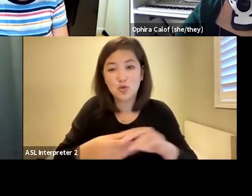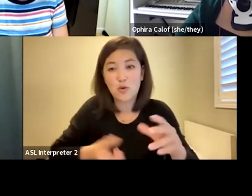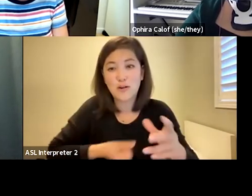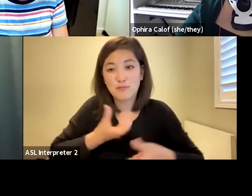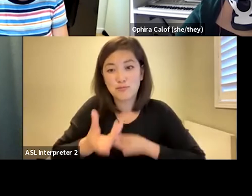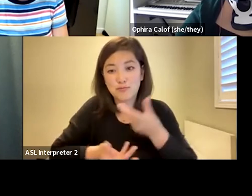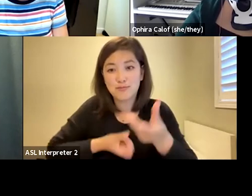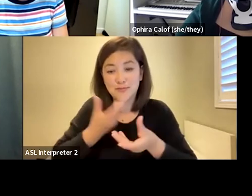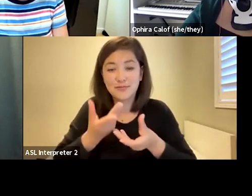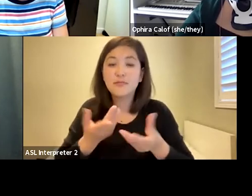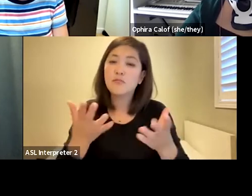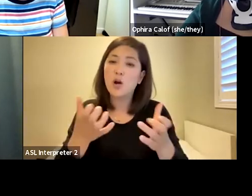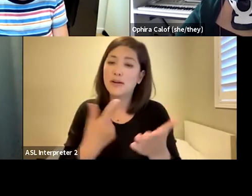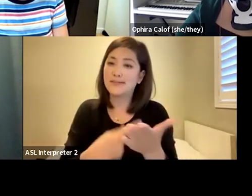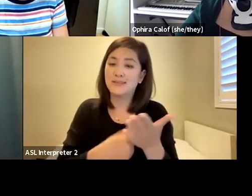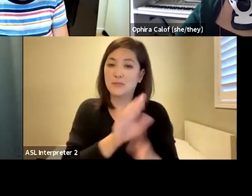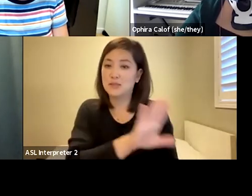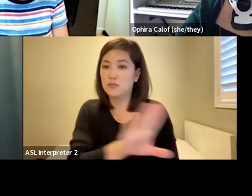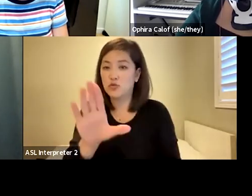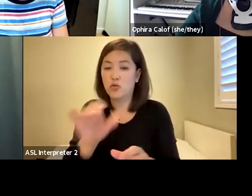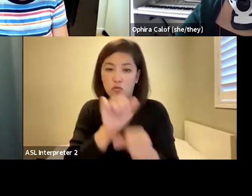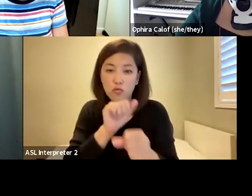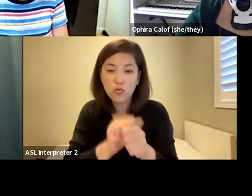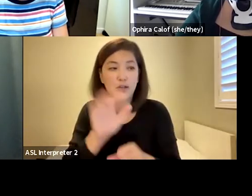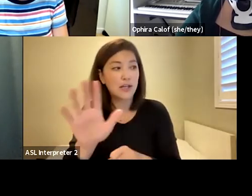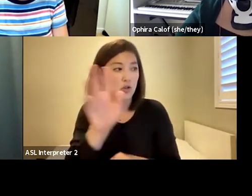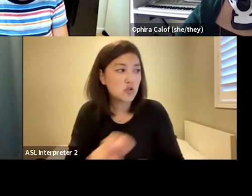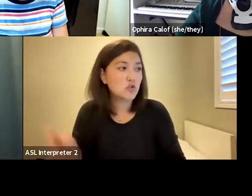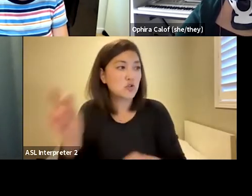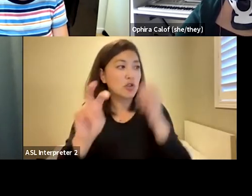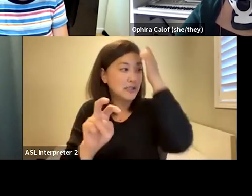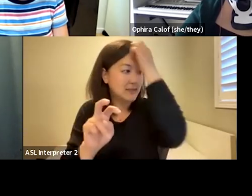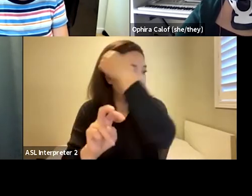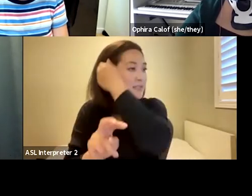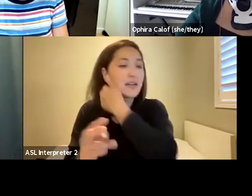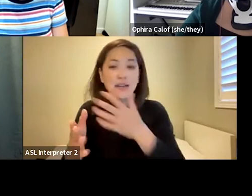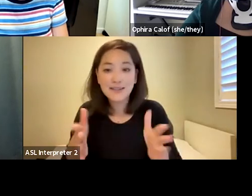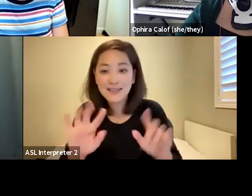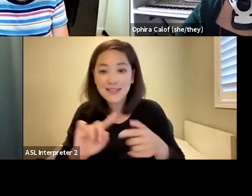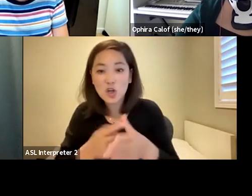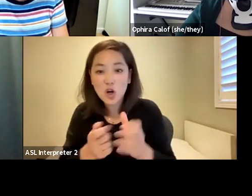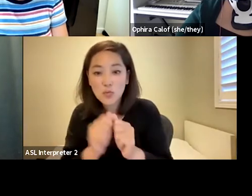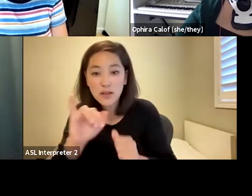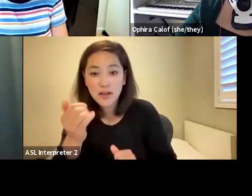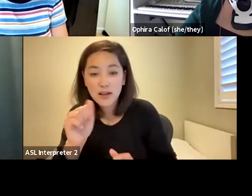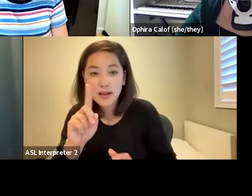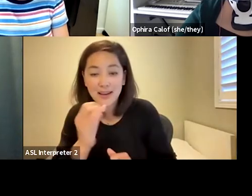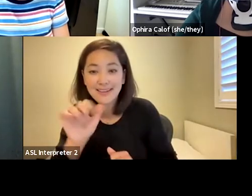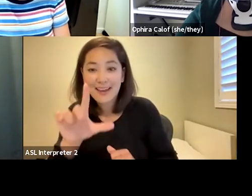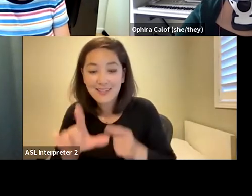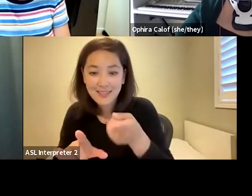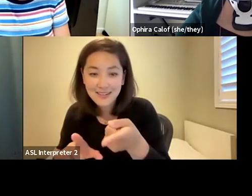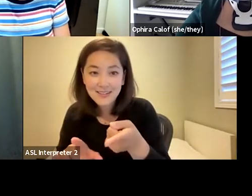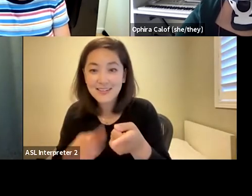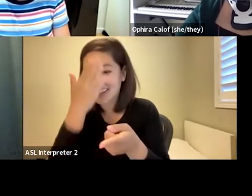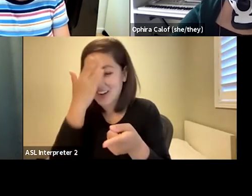little bit and talk about your work and your journeys. So I'd like to start off with you, Hadiel. You know, aside from being